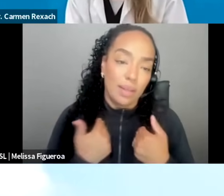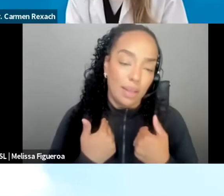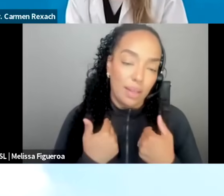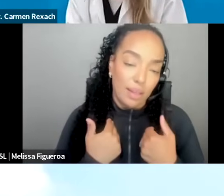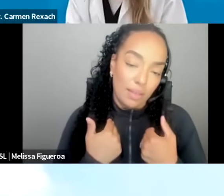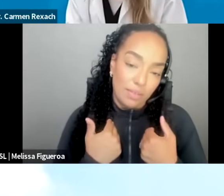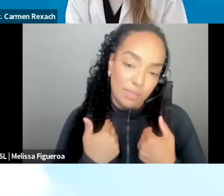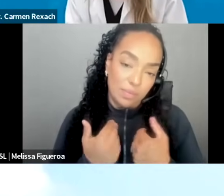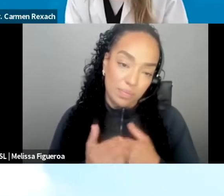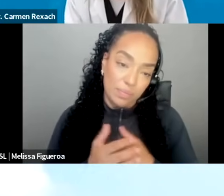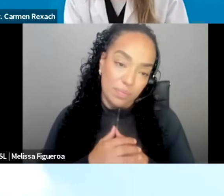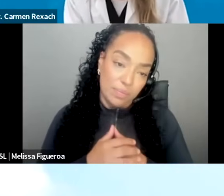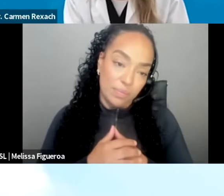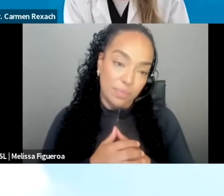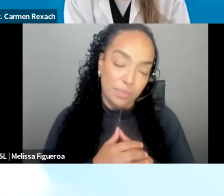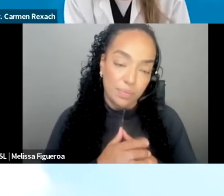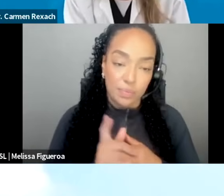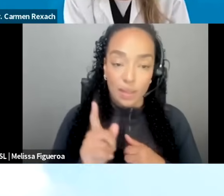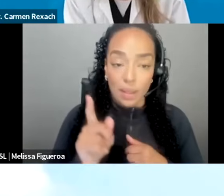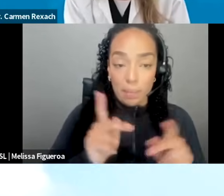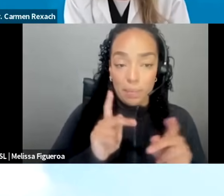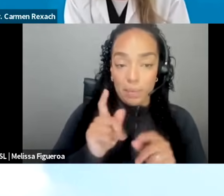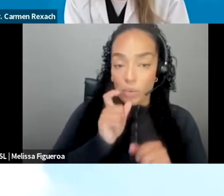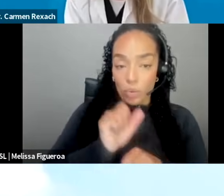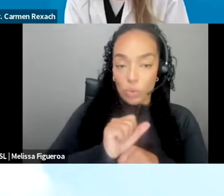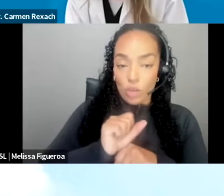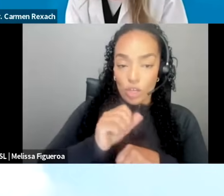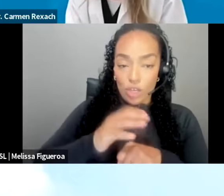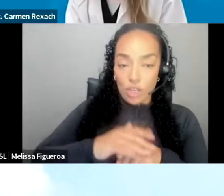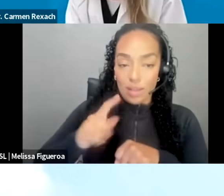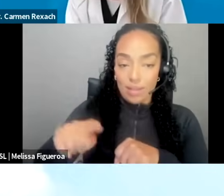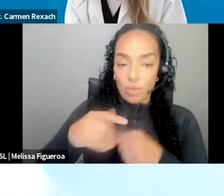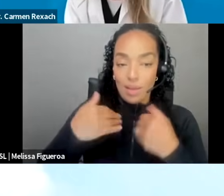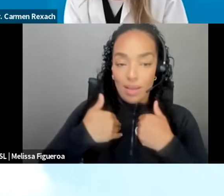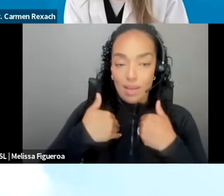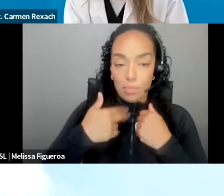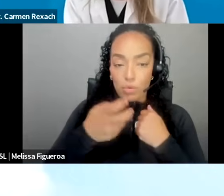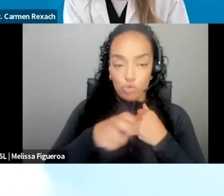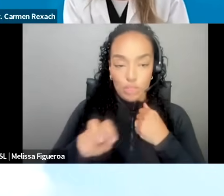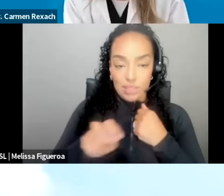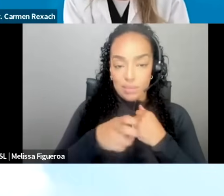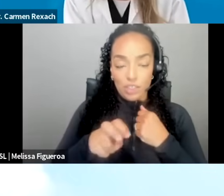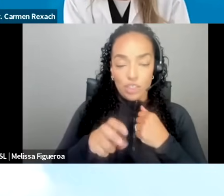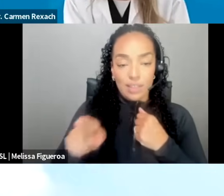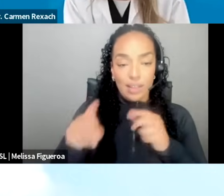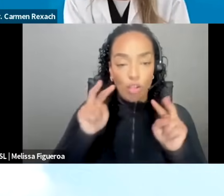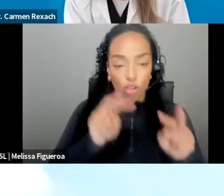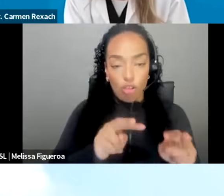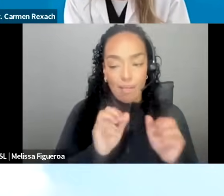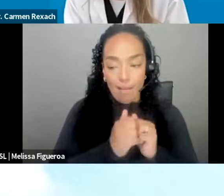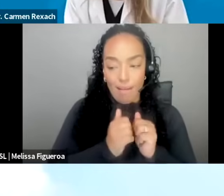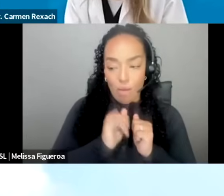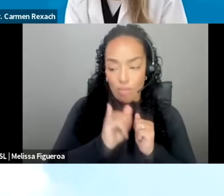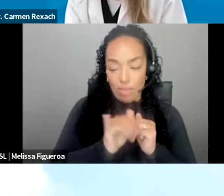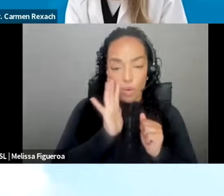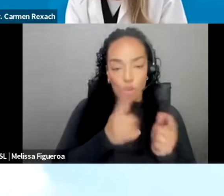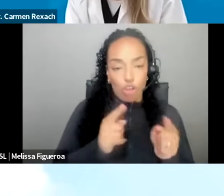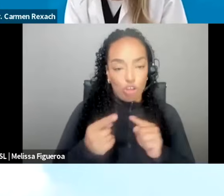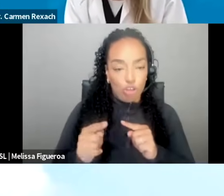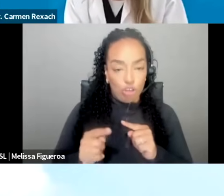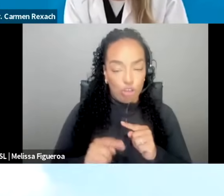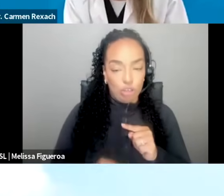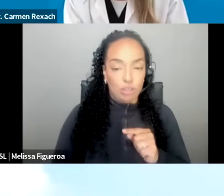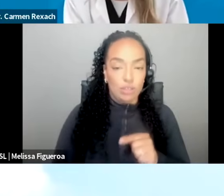so I think the folks that are working on the animal-to-animal transmission are looking at how that's occurring. So